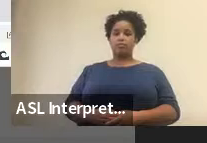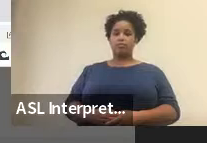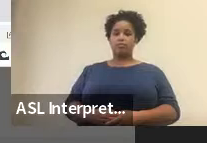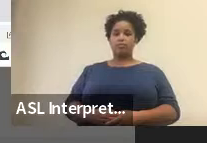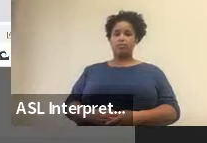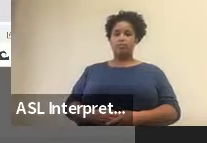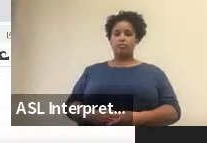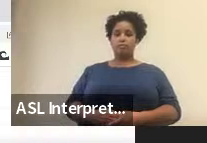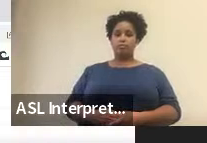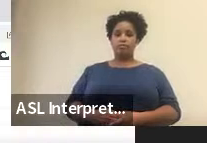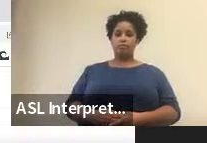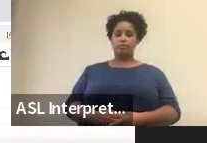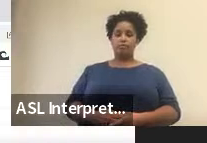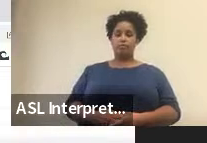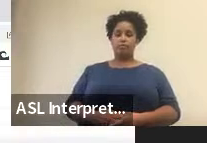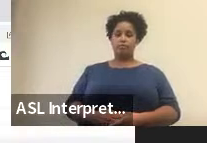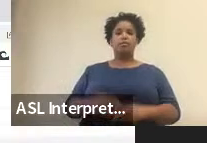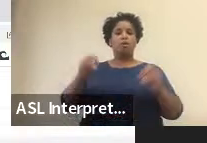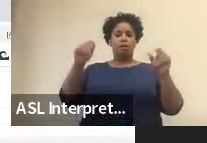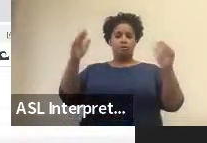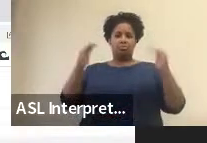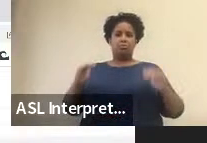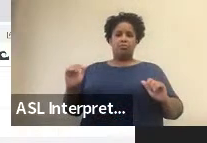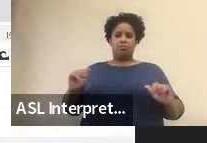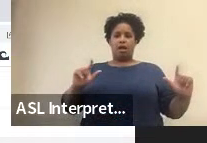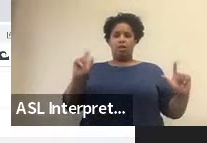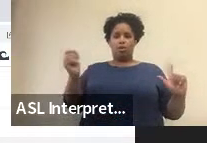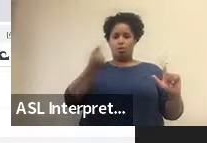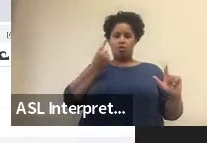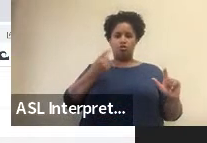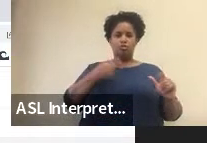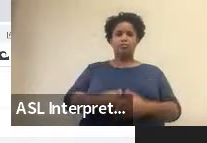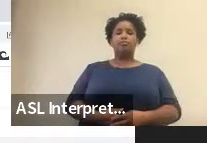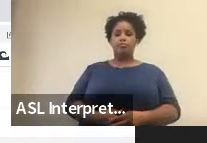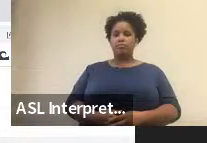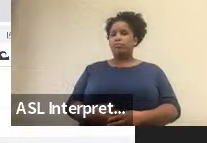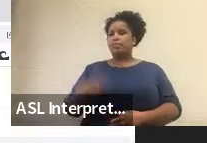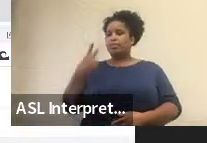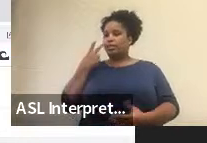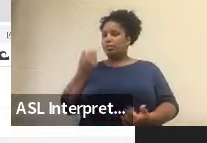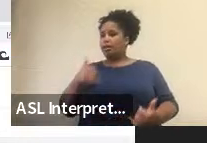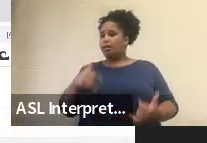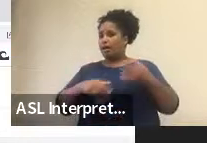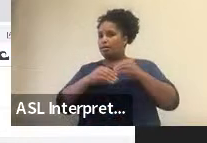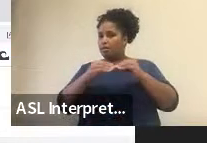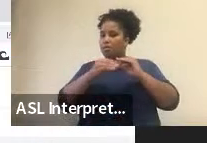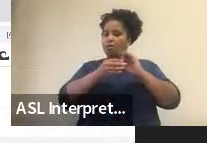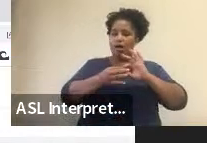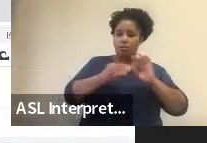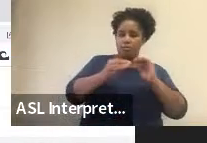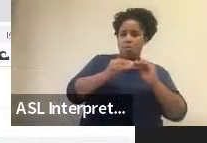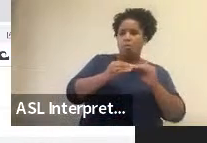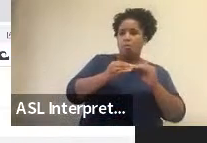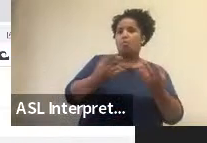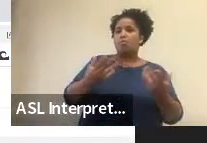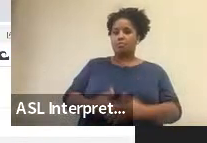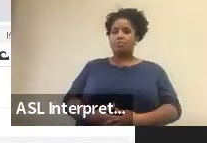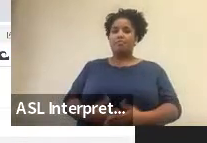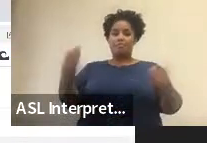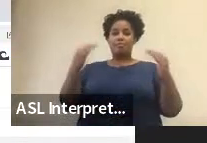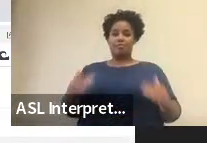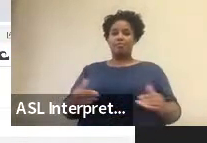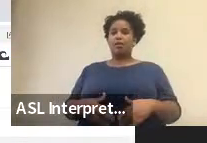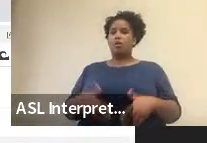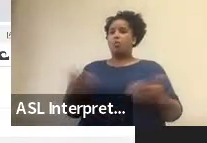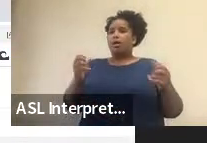Let me go to the other question in case there's anything there that anyone would like to comment on. So what can